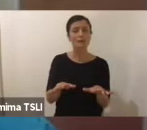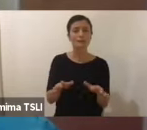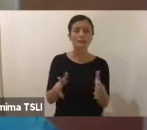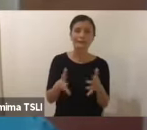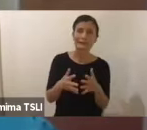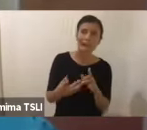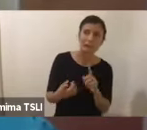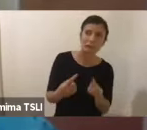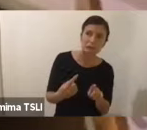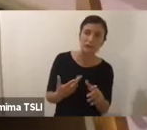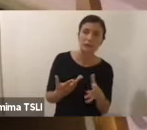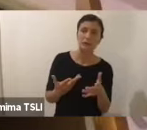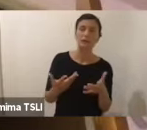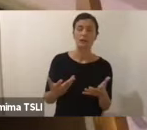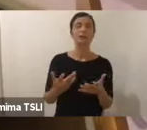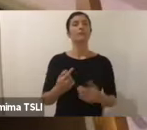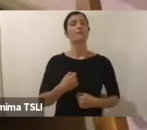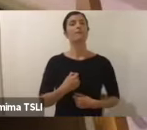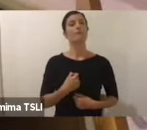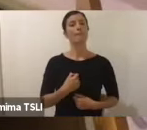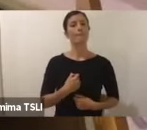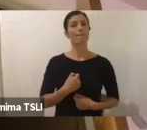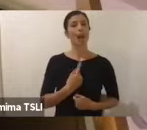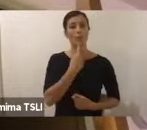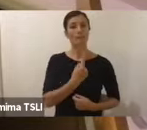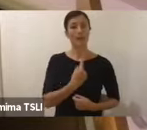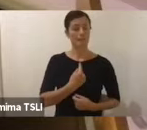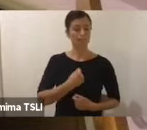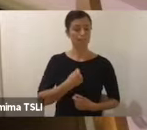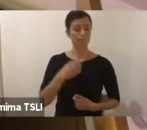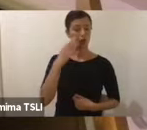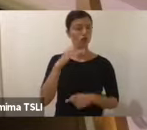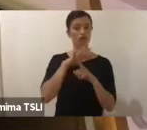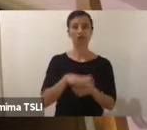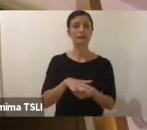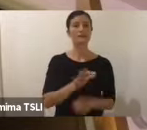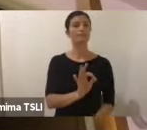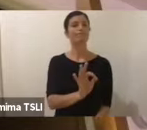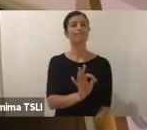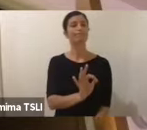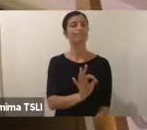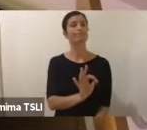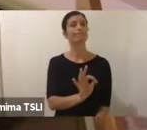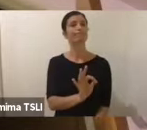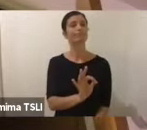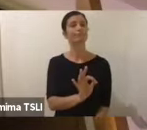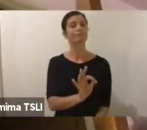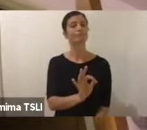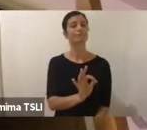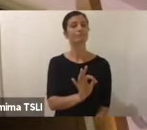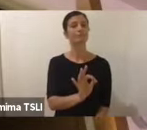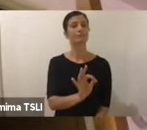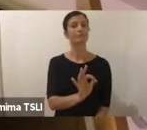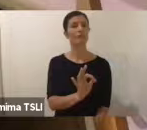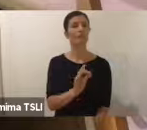okay okay i would say no i'm not a racist and i don't think i'd feel very much about it i would think well why